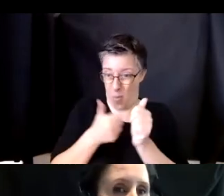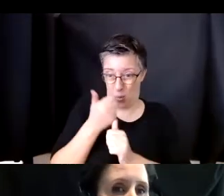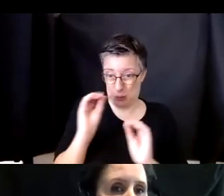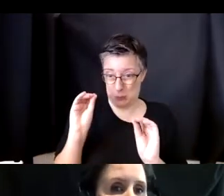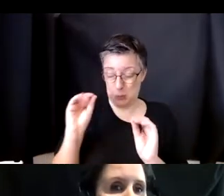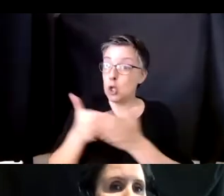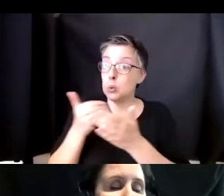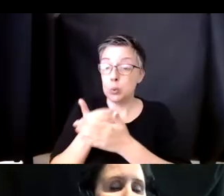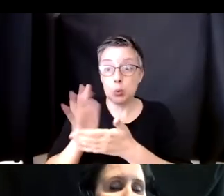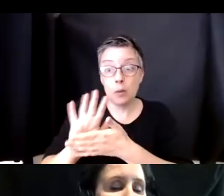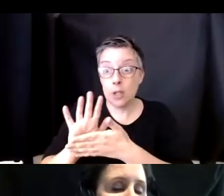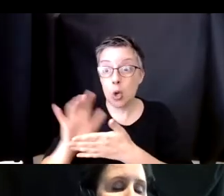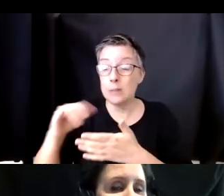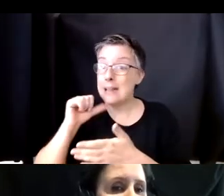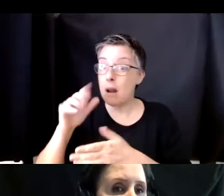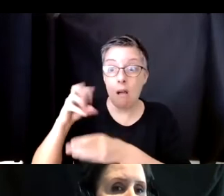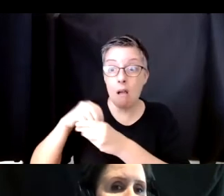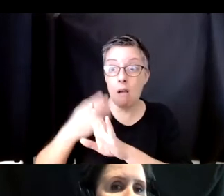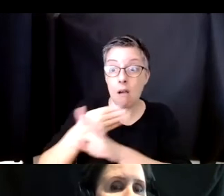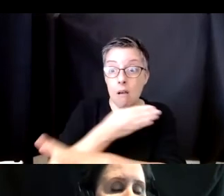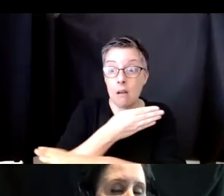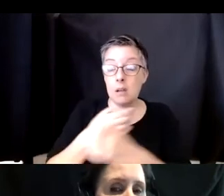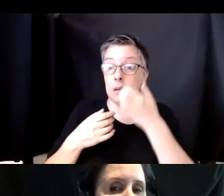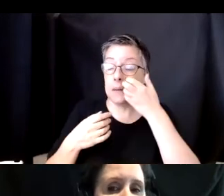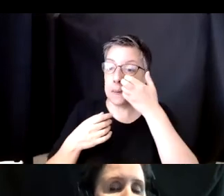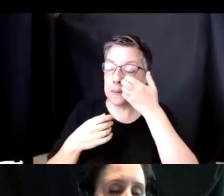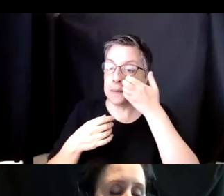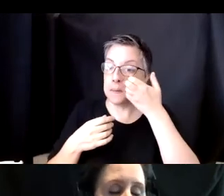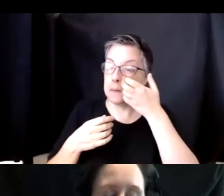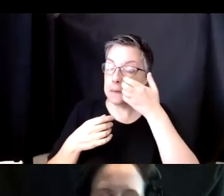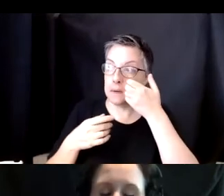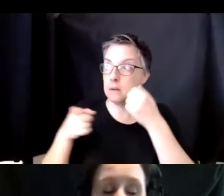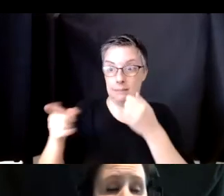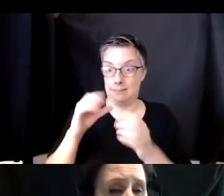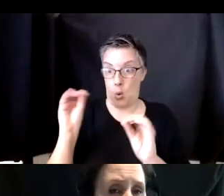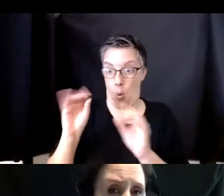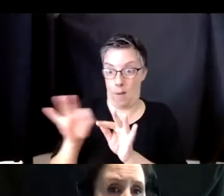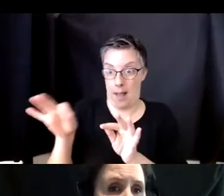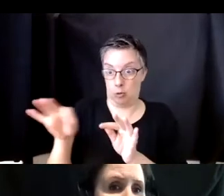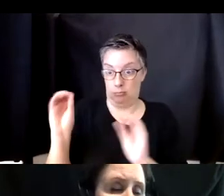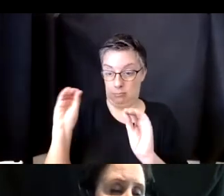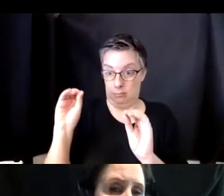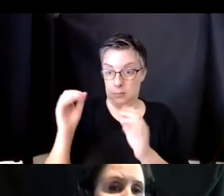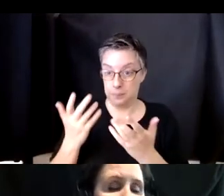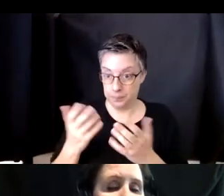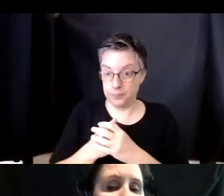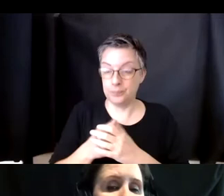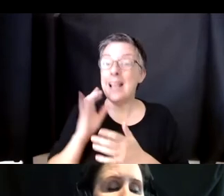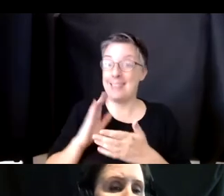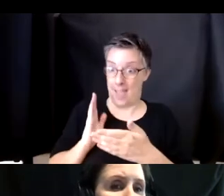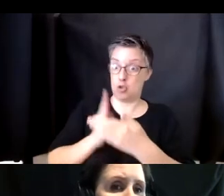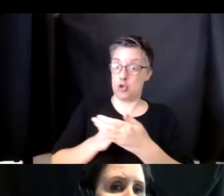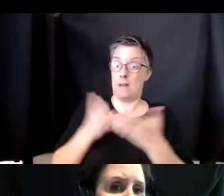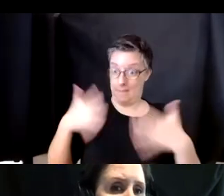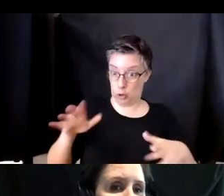videos that weren't part of the previously standards of caption were not After that lawsuit, and the